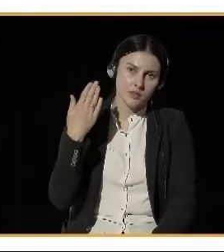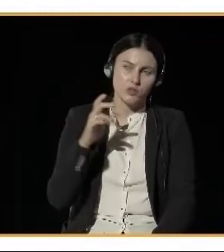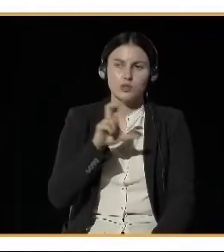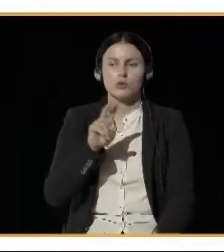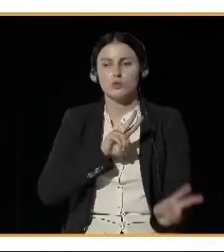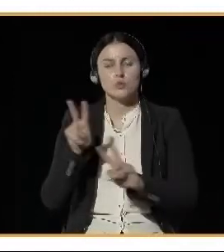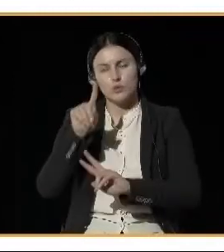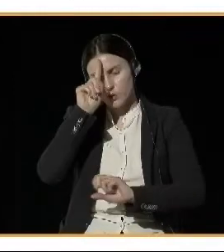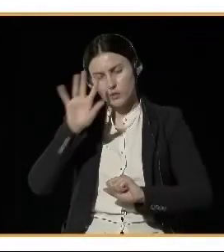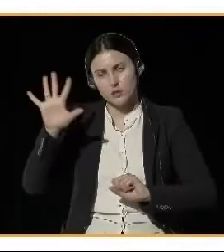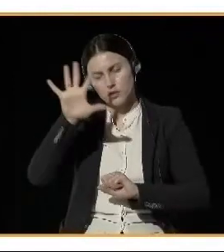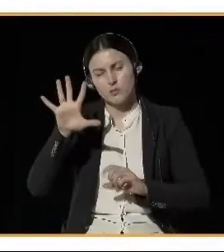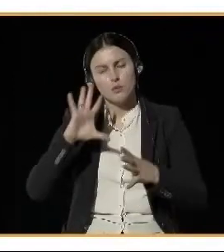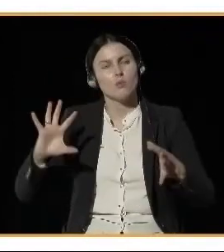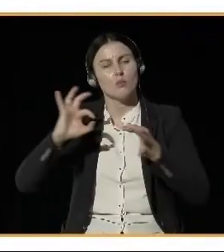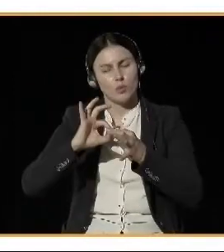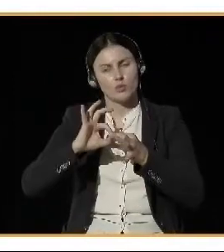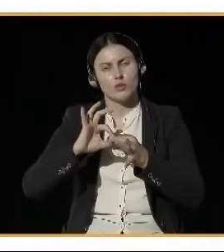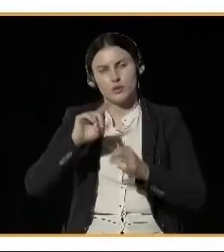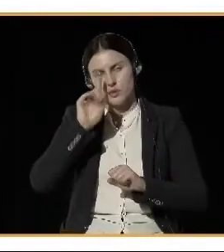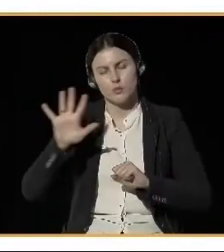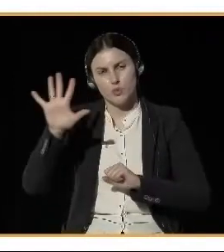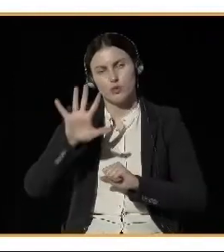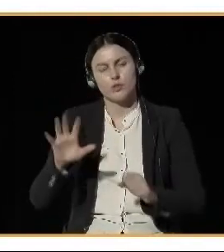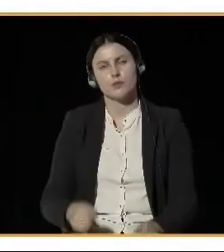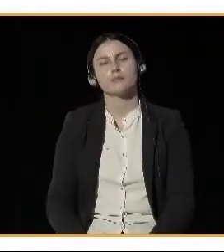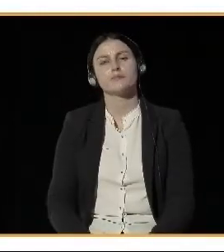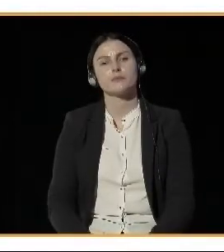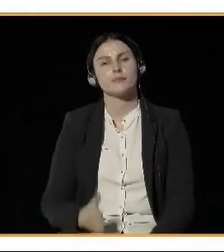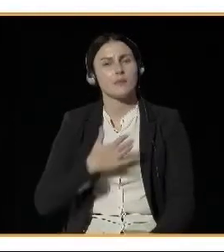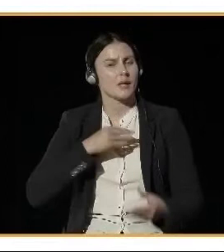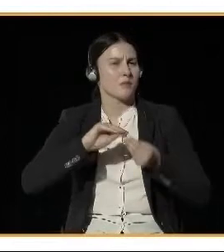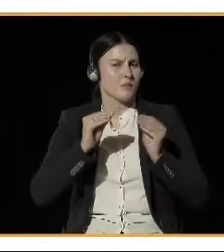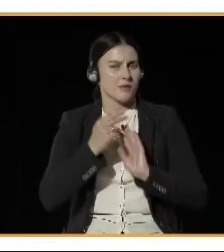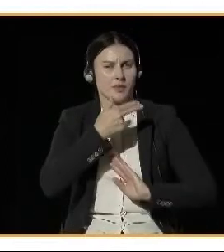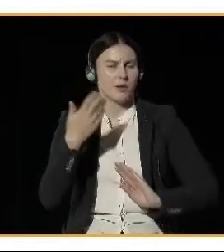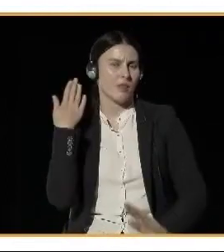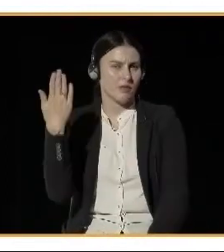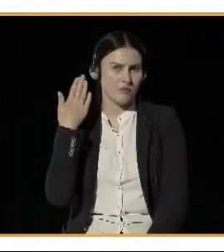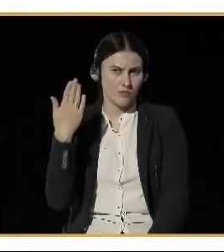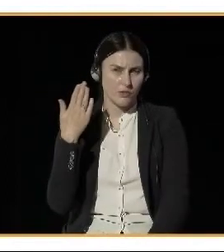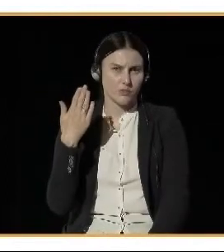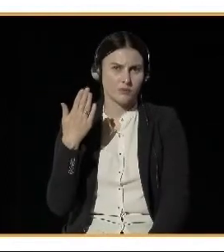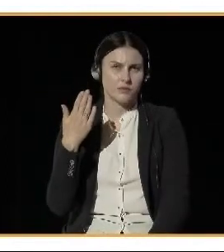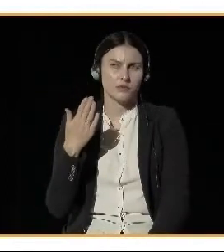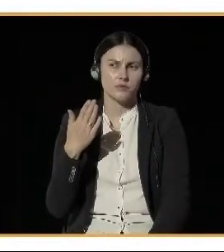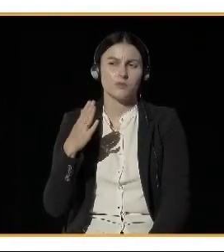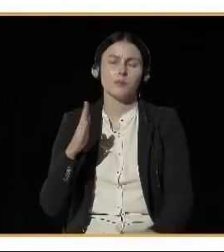We have generally a problem with volunteering among all Polish older residents. They